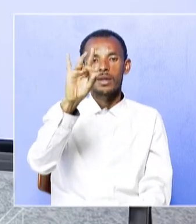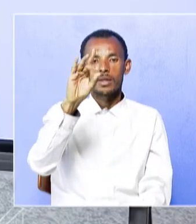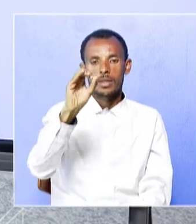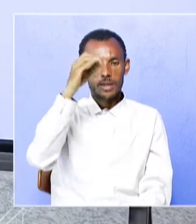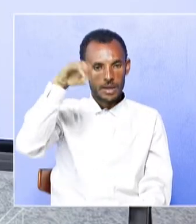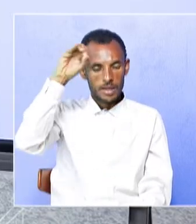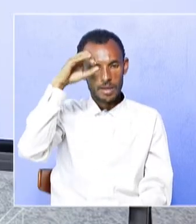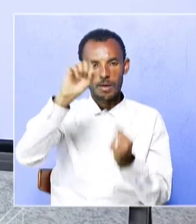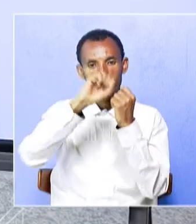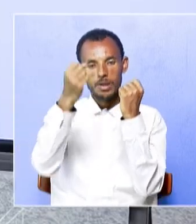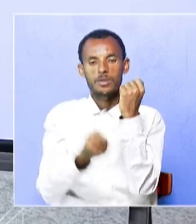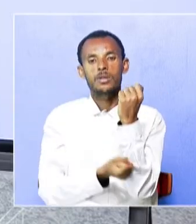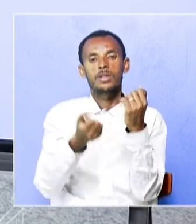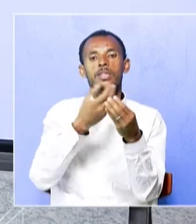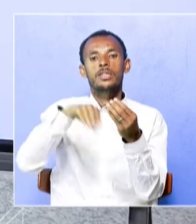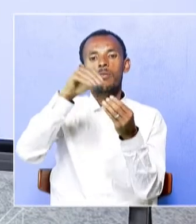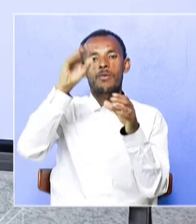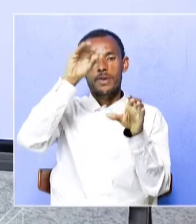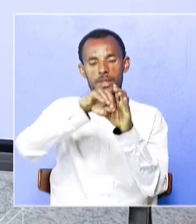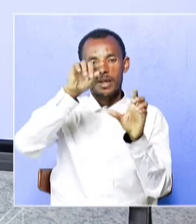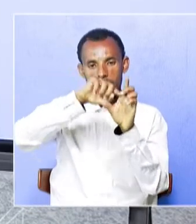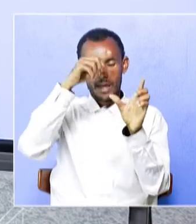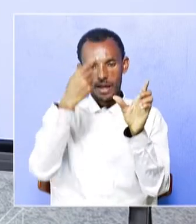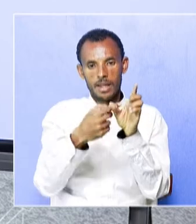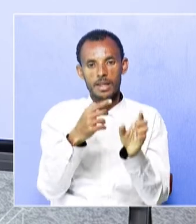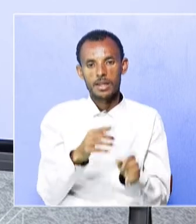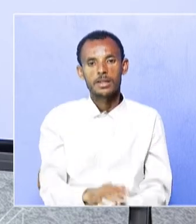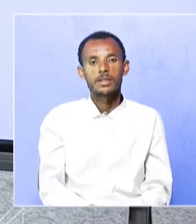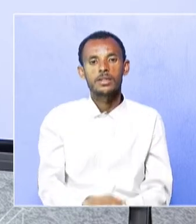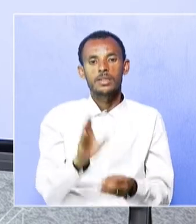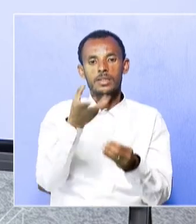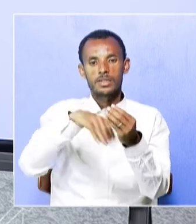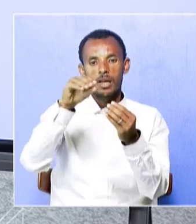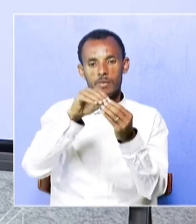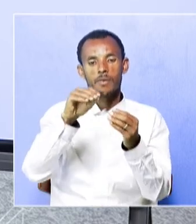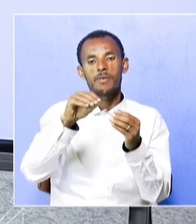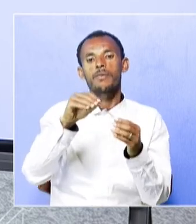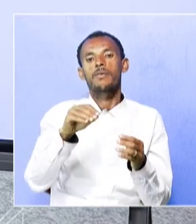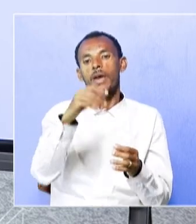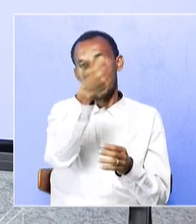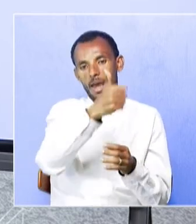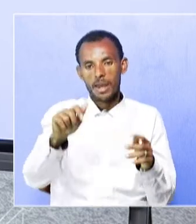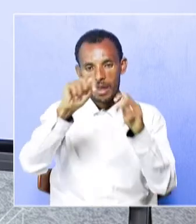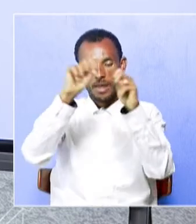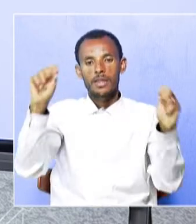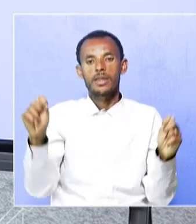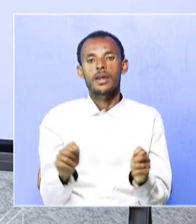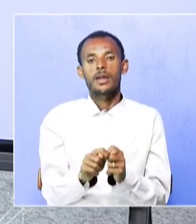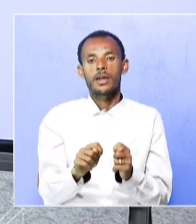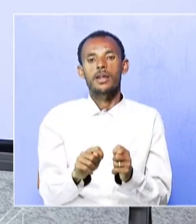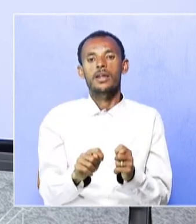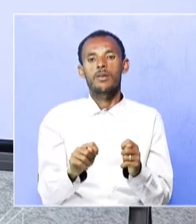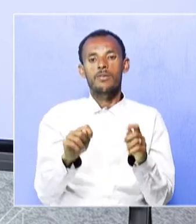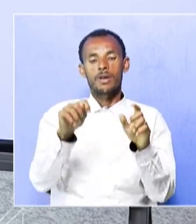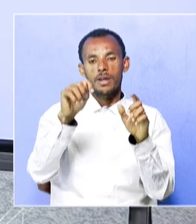degree based on the sum of the interior angle theorem, right? The sum of any triangle, the sum of the angle of any